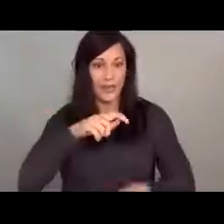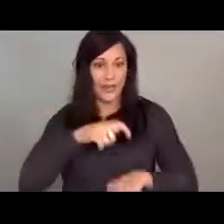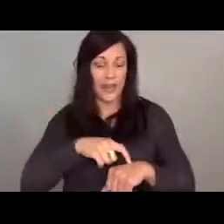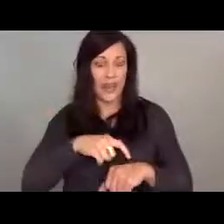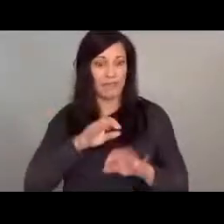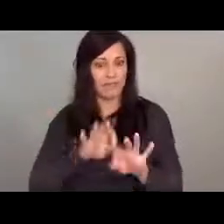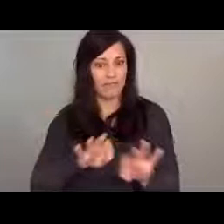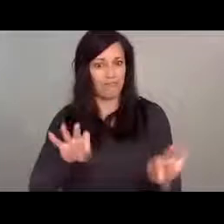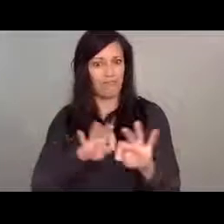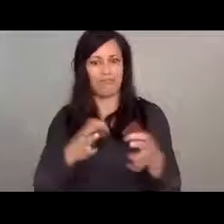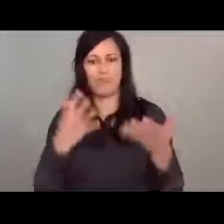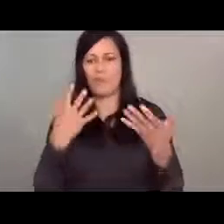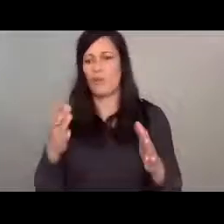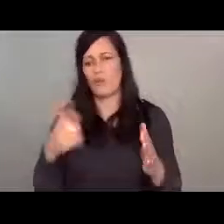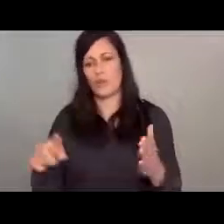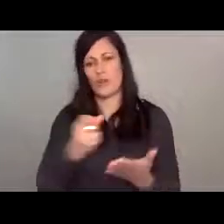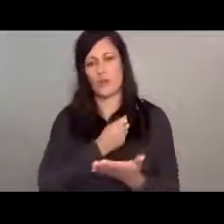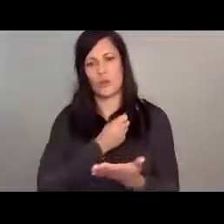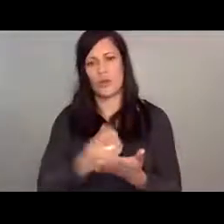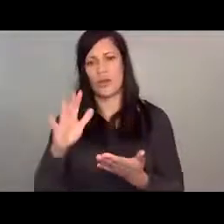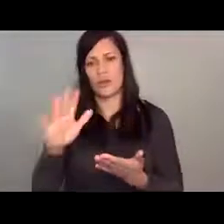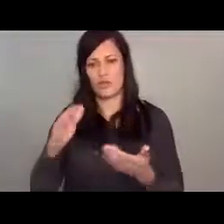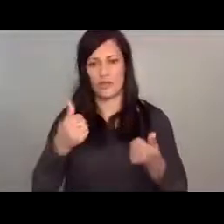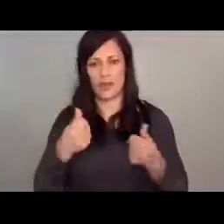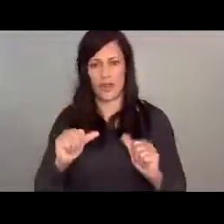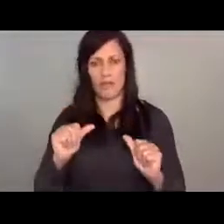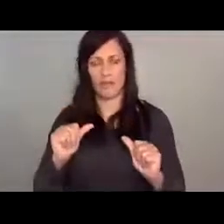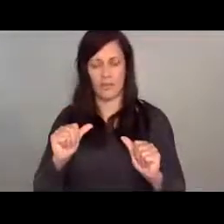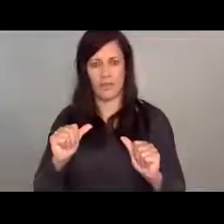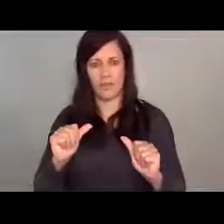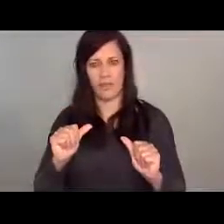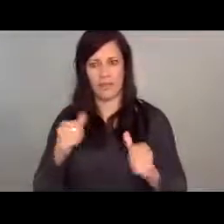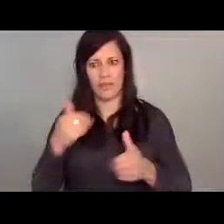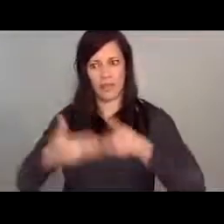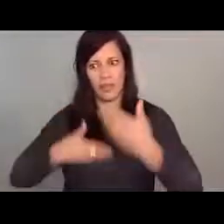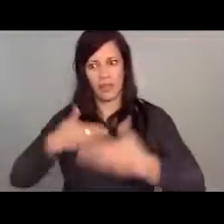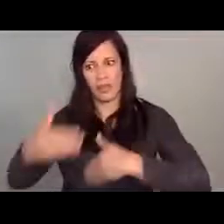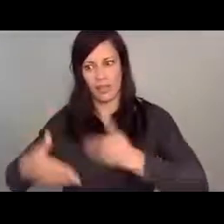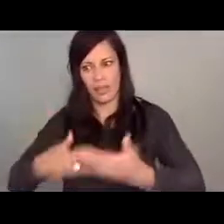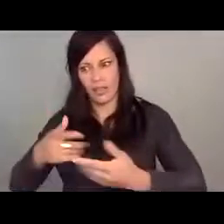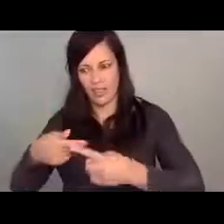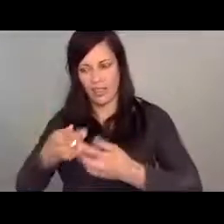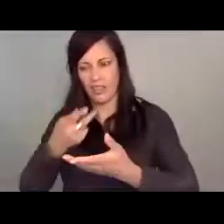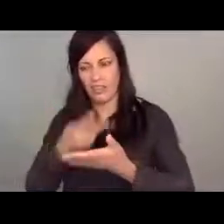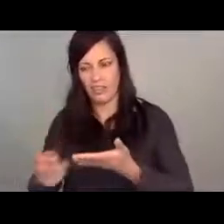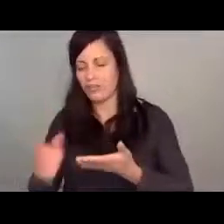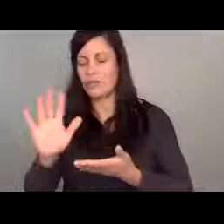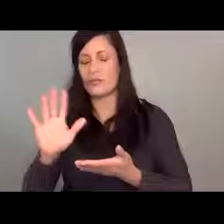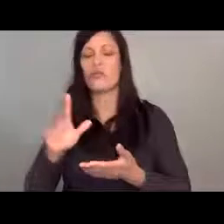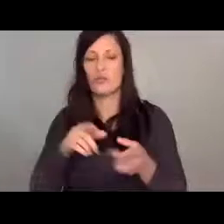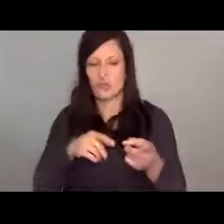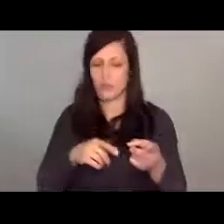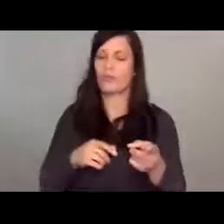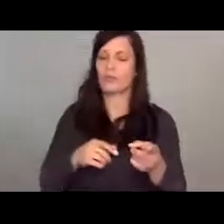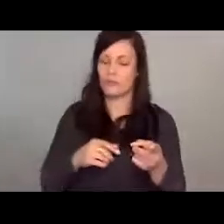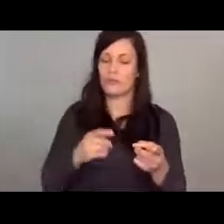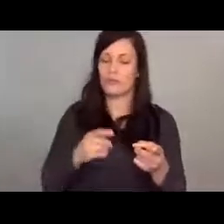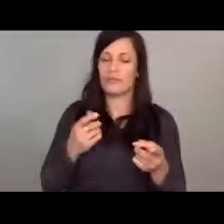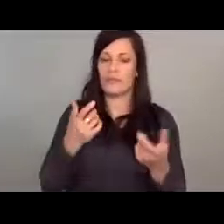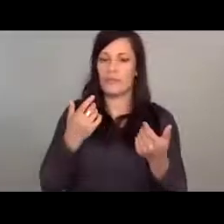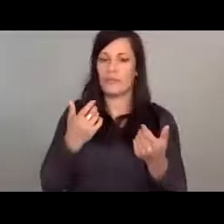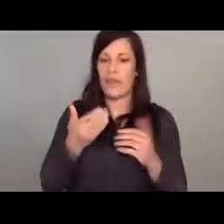your efforts on the back end. So we want to save them in the front end. But let's say that the answer is